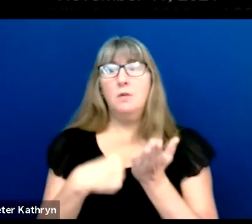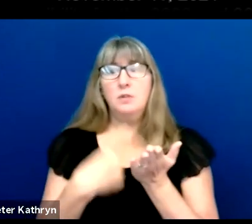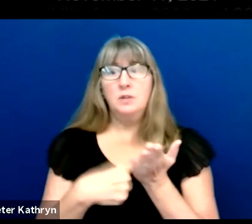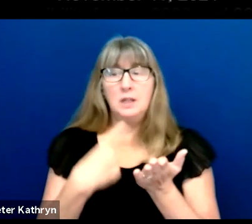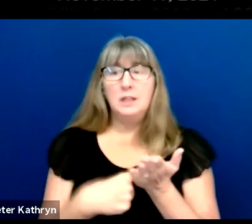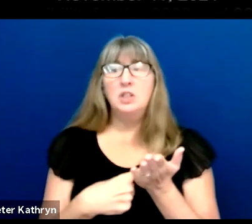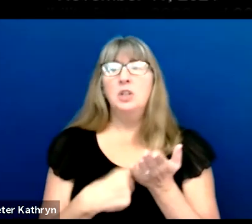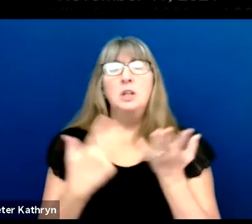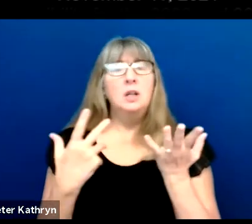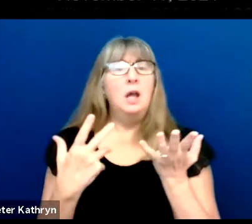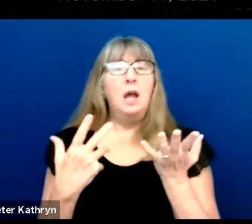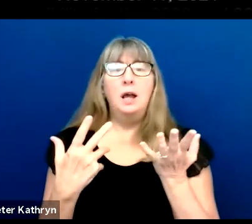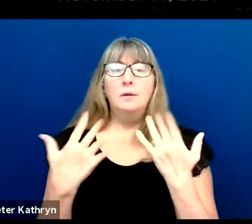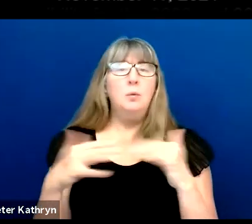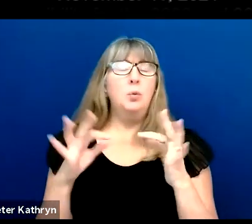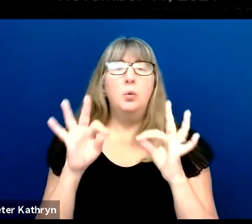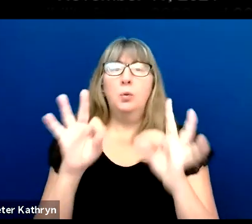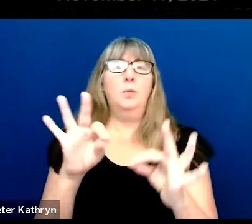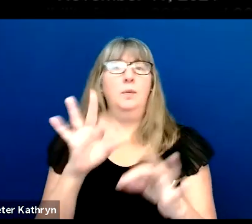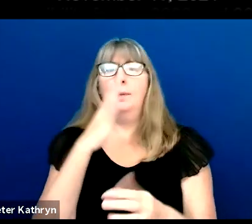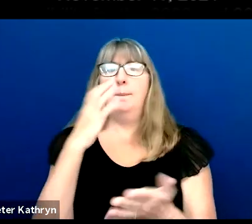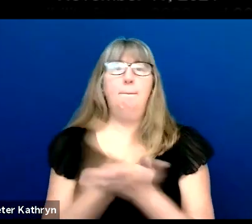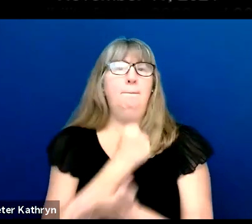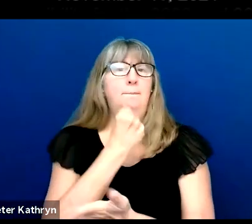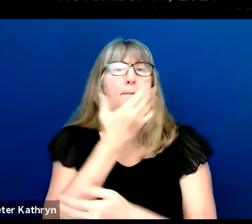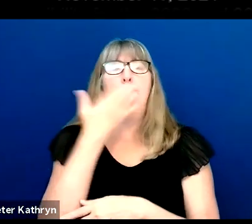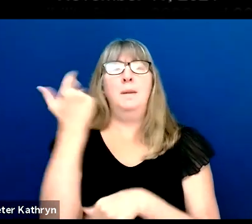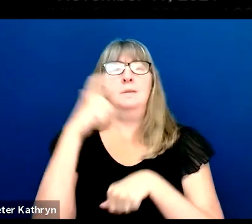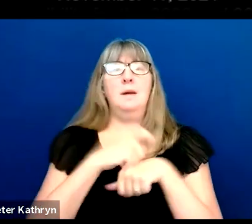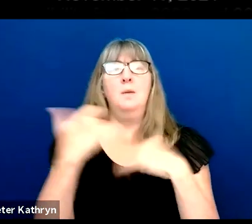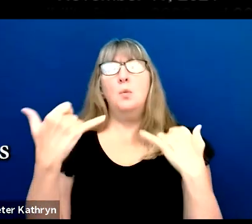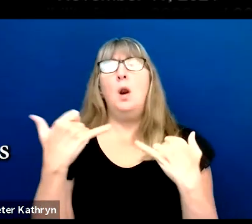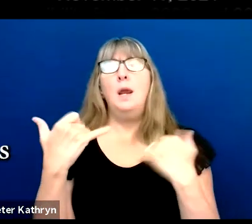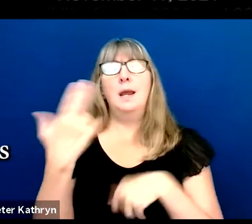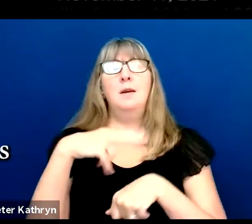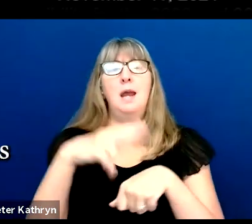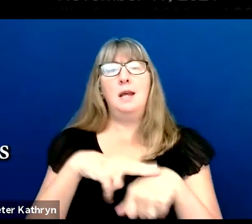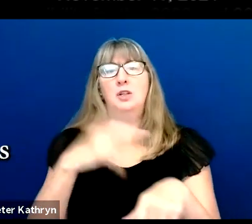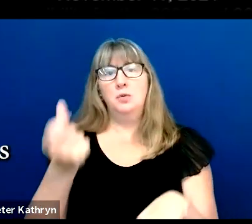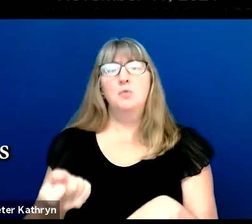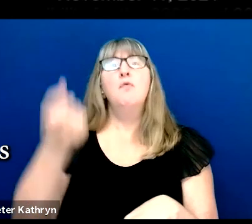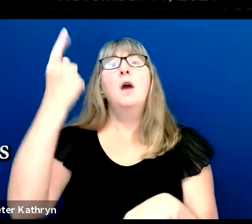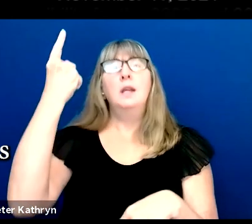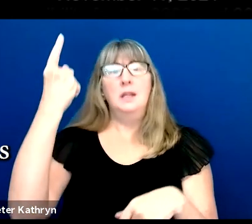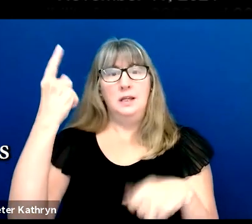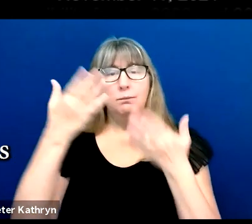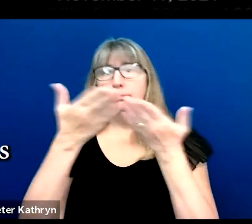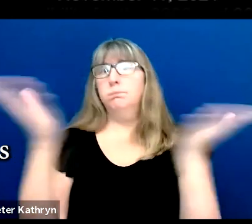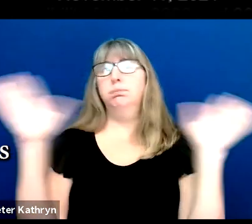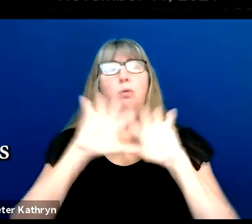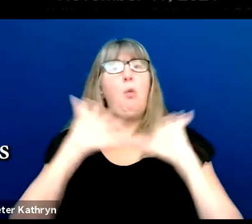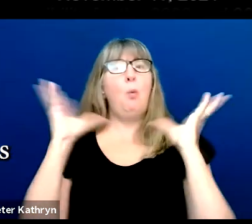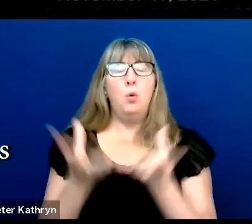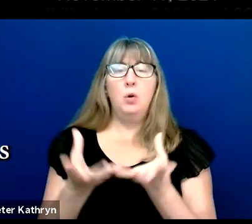has never been better. We are in the middle of a national reckoning, a worldwide reckoning, where we are